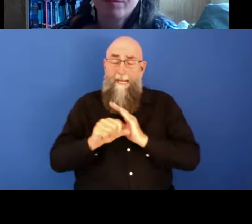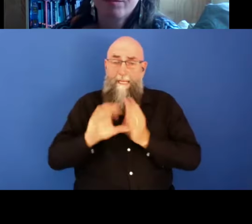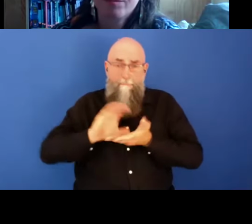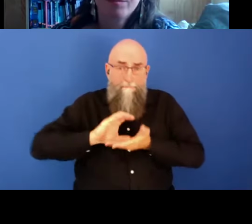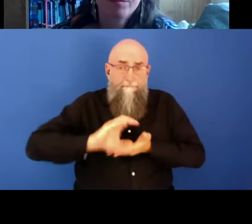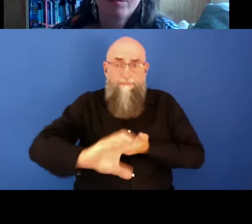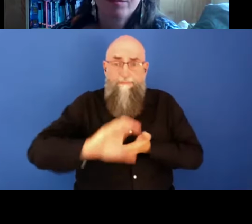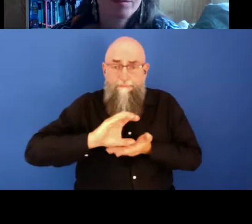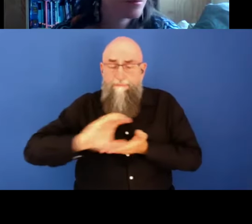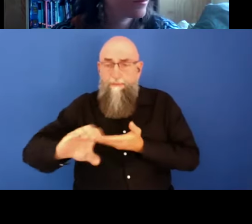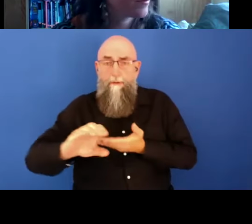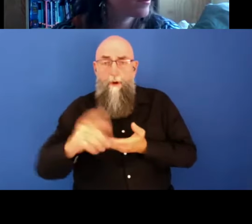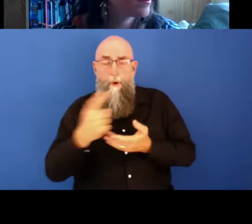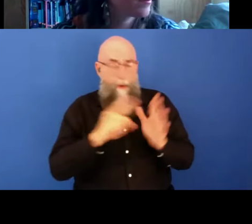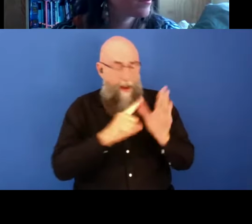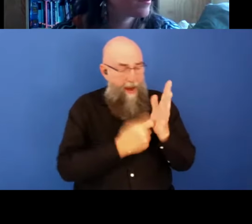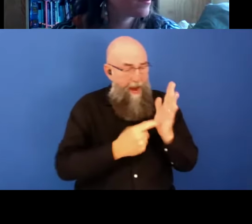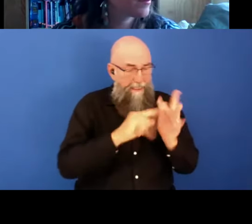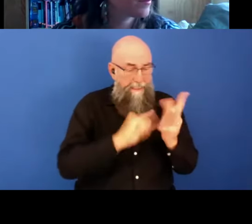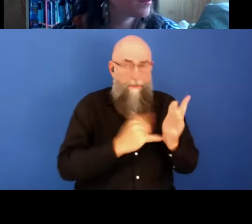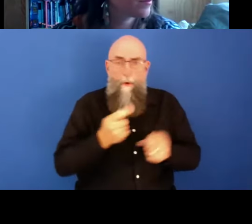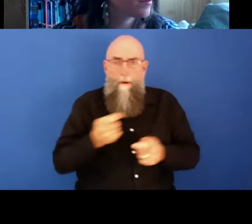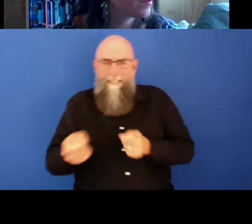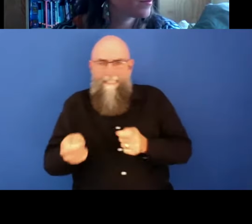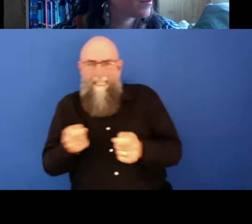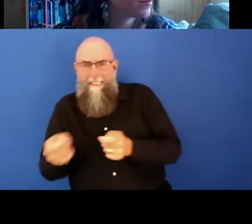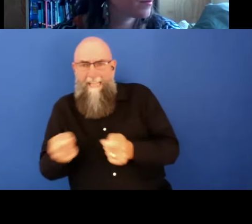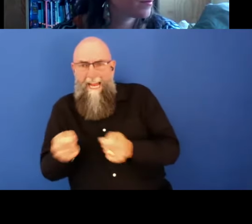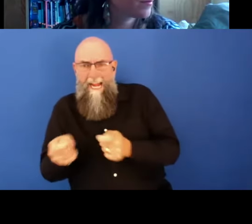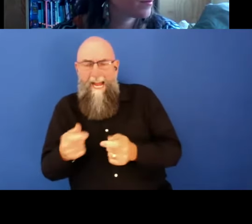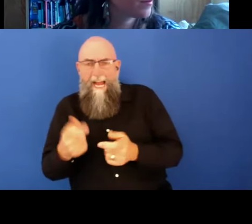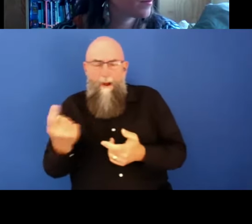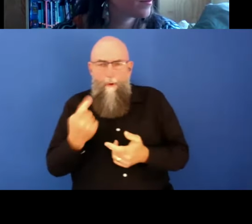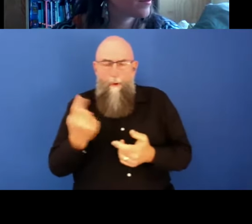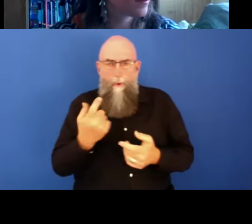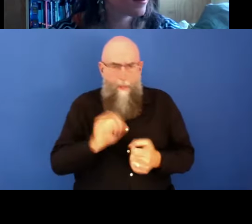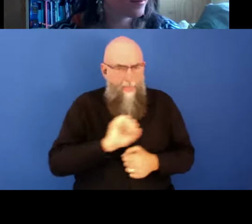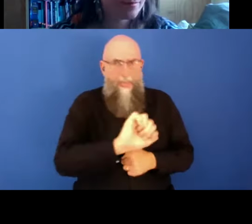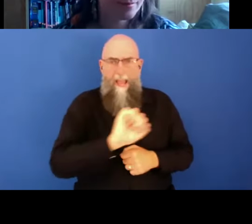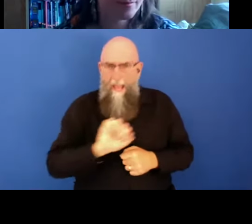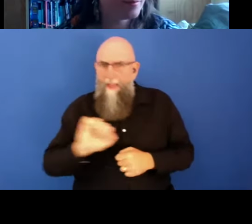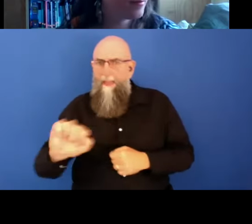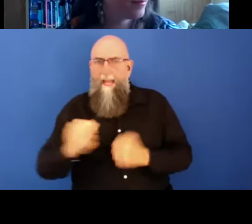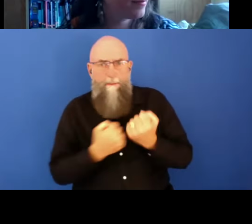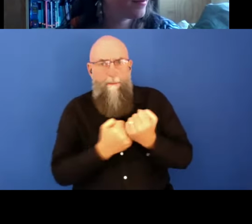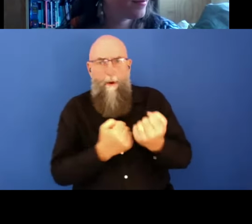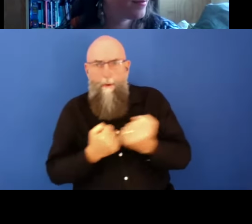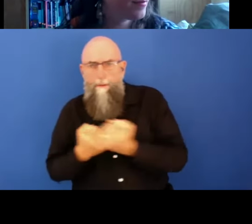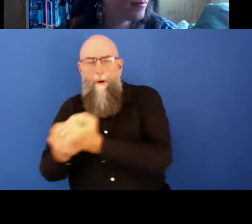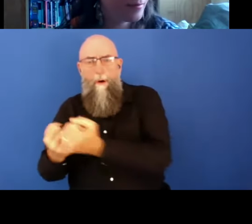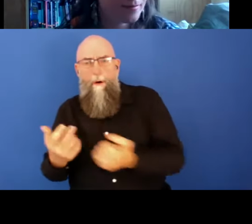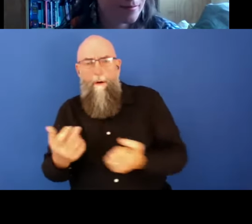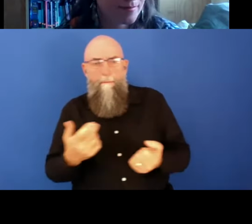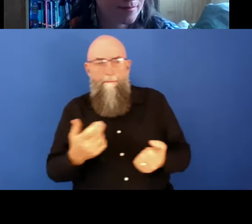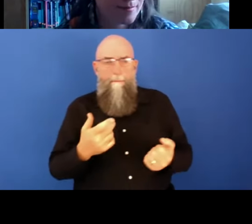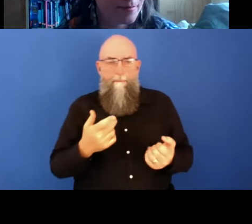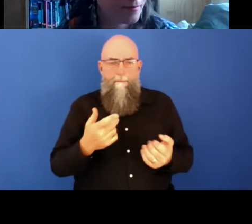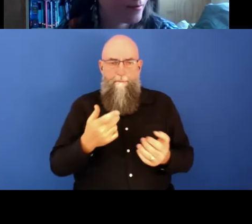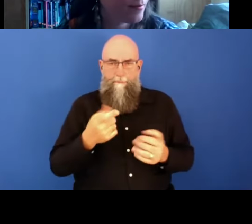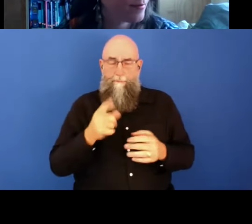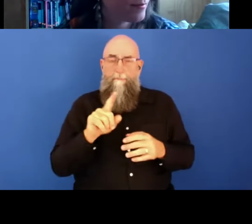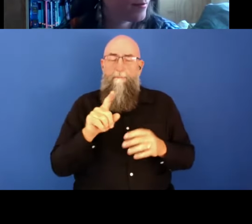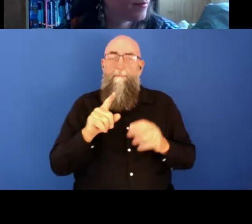who who are their supports yes who are the supports and and what happens when you know the largest structural